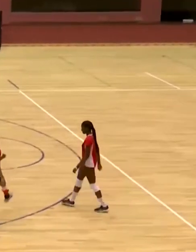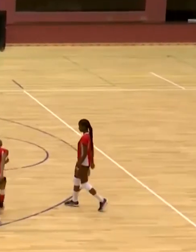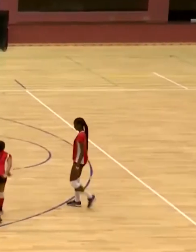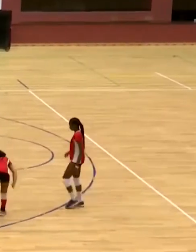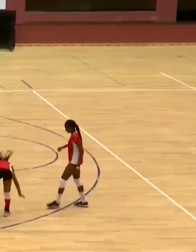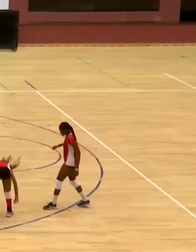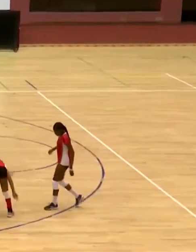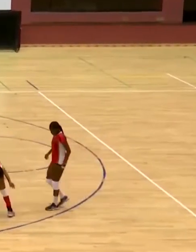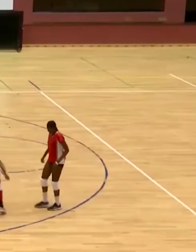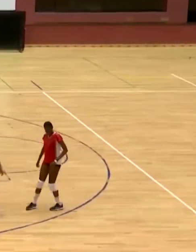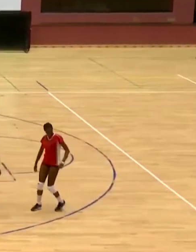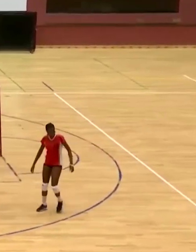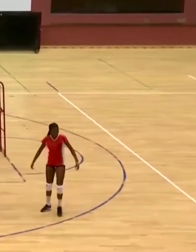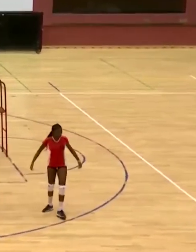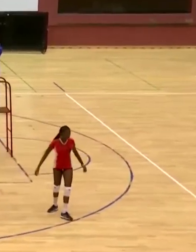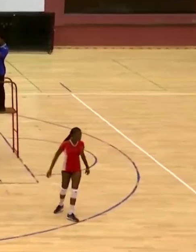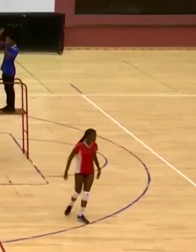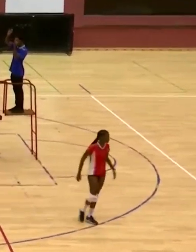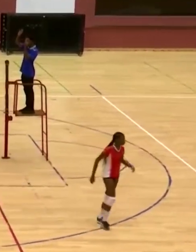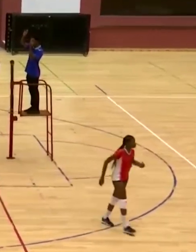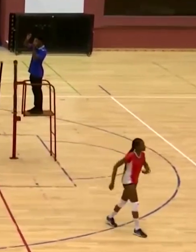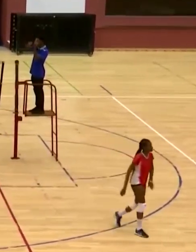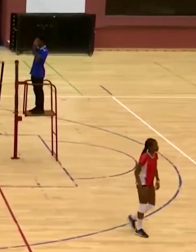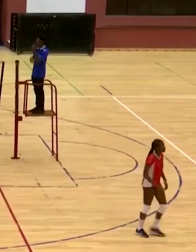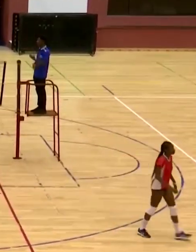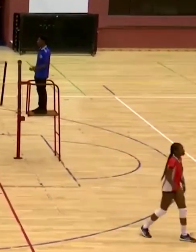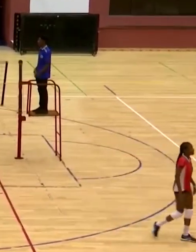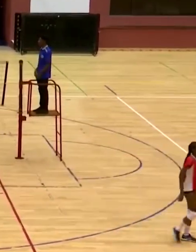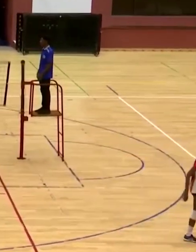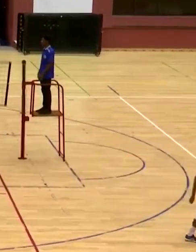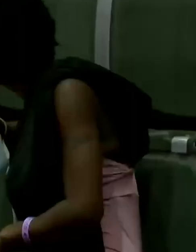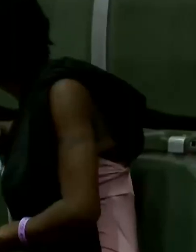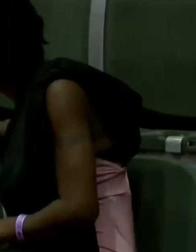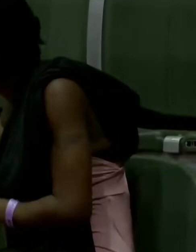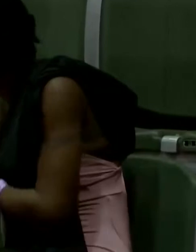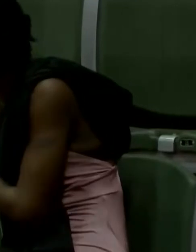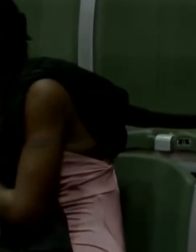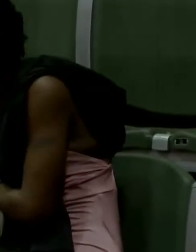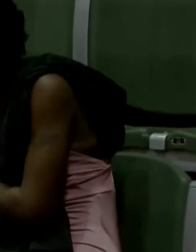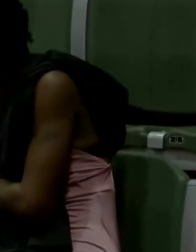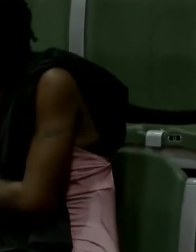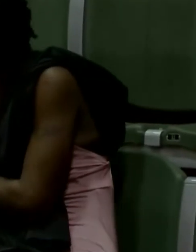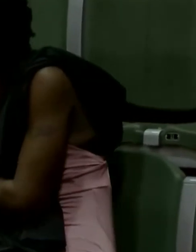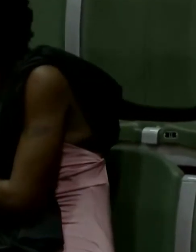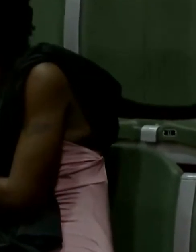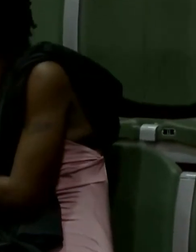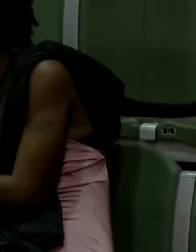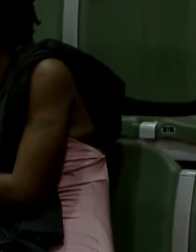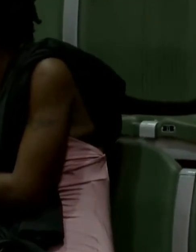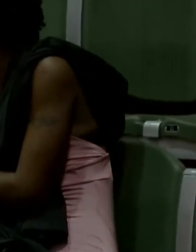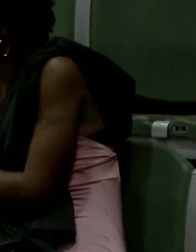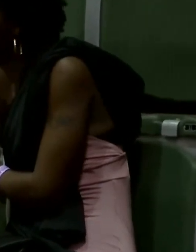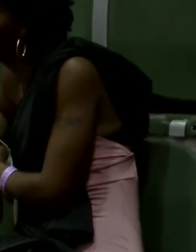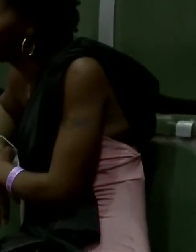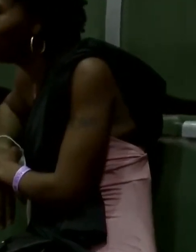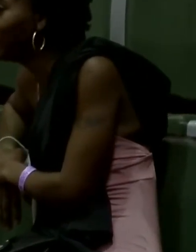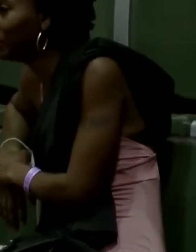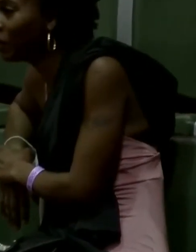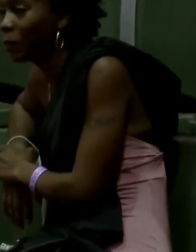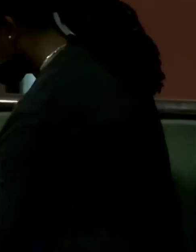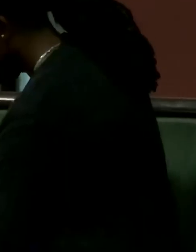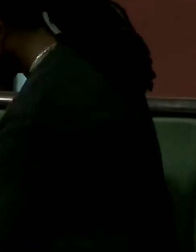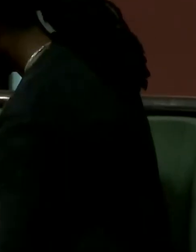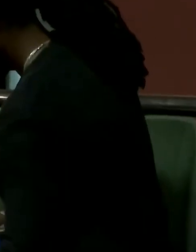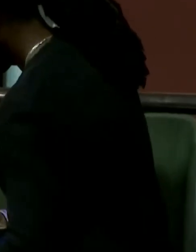set 25-16 and the game 3 sets to love. On now to Development in Motion versus the Club